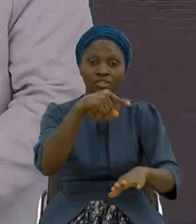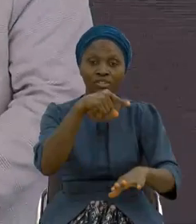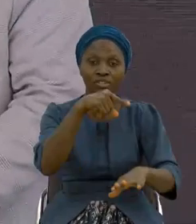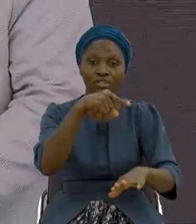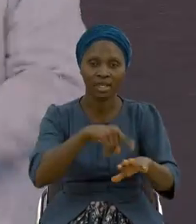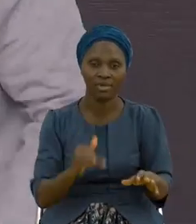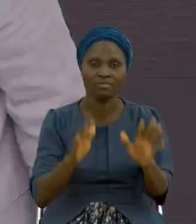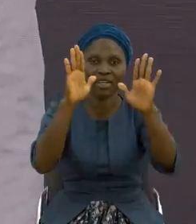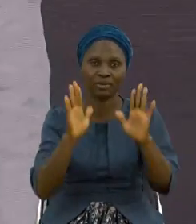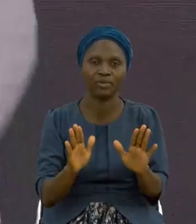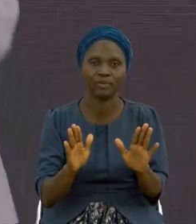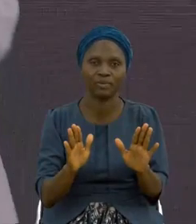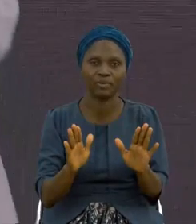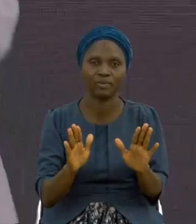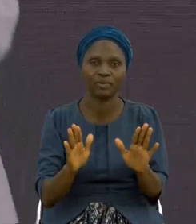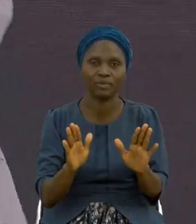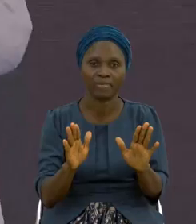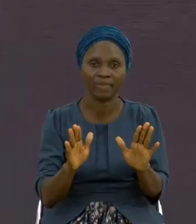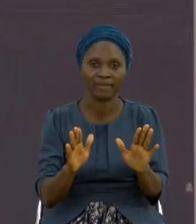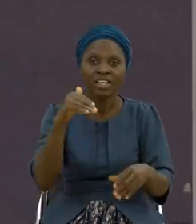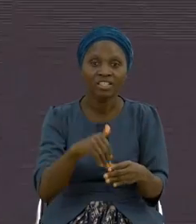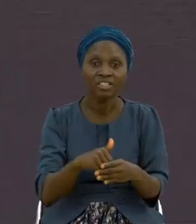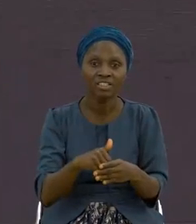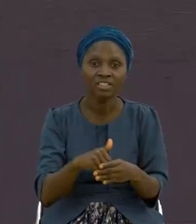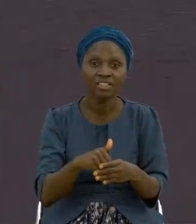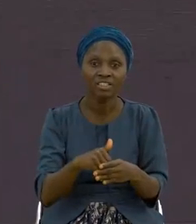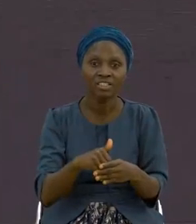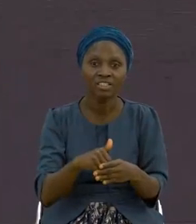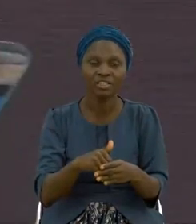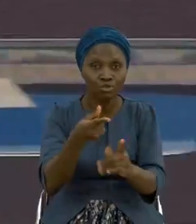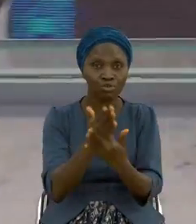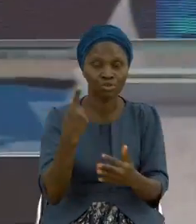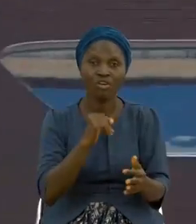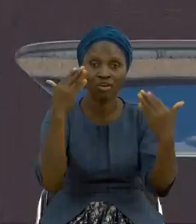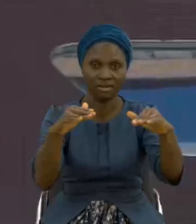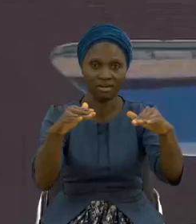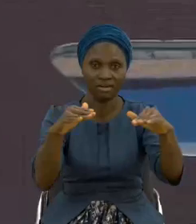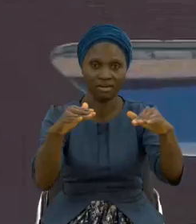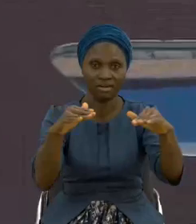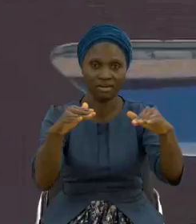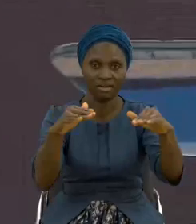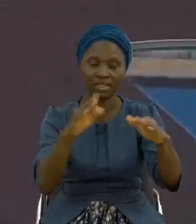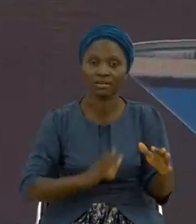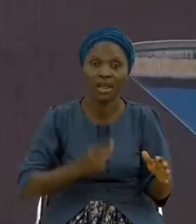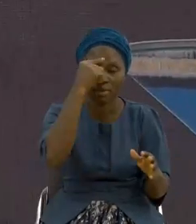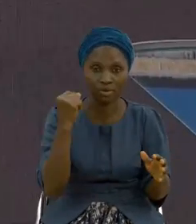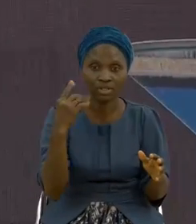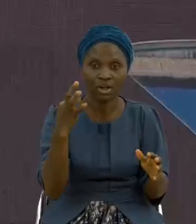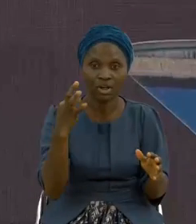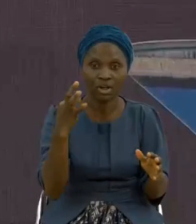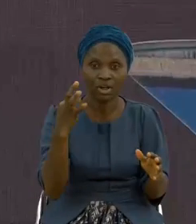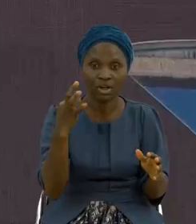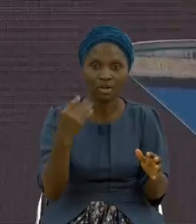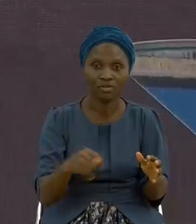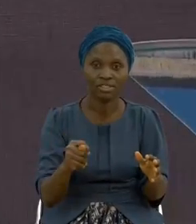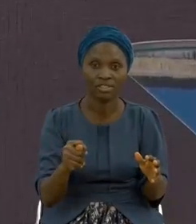in the unlimited through the unlimited christ because of the unrelenting faith